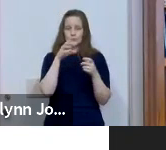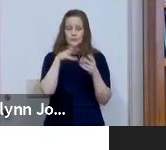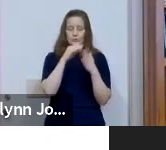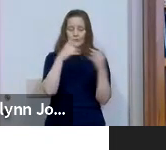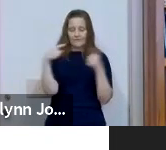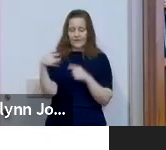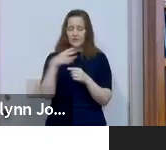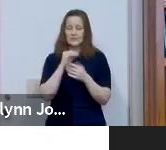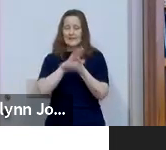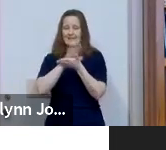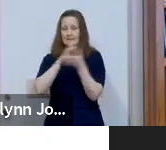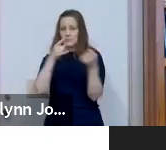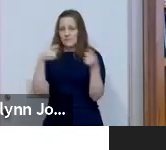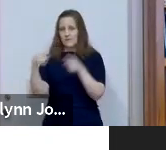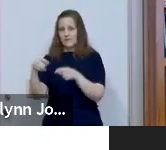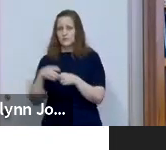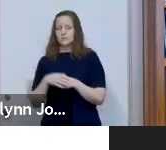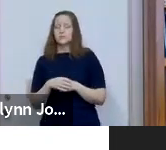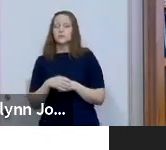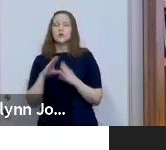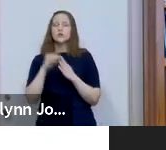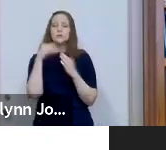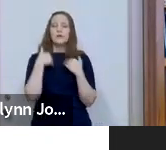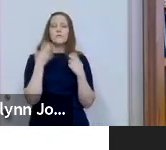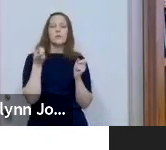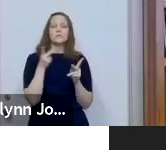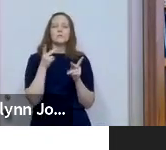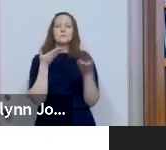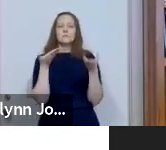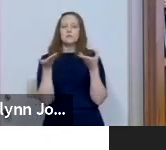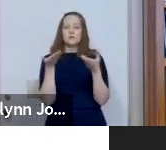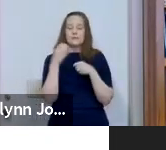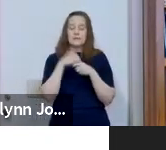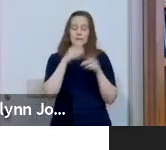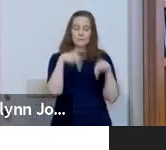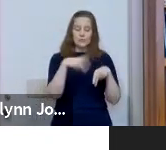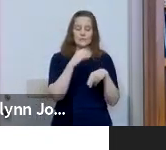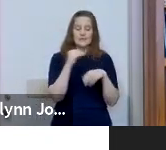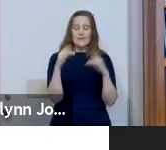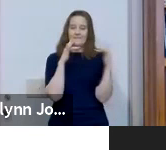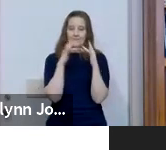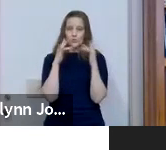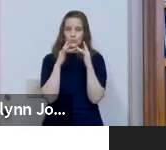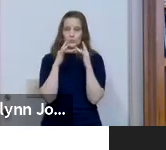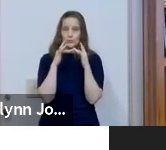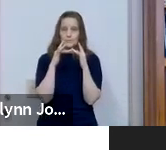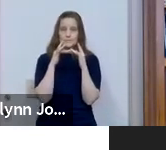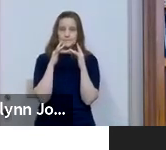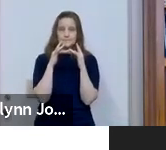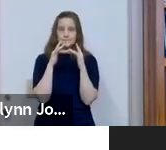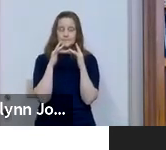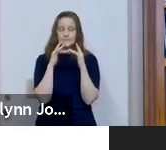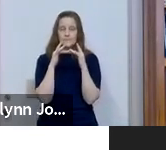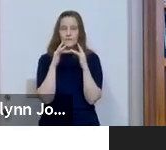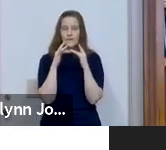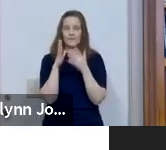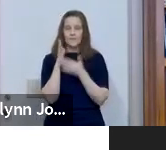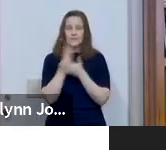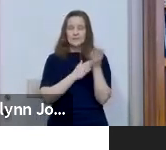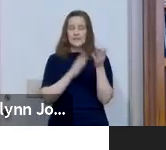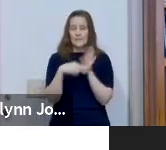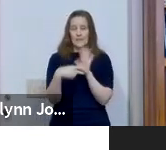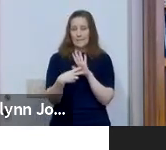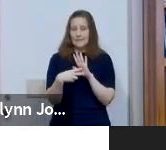also in academic affairs. Students will have the opportunity to be served both in person as well as virtually. And for some, that may mean they come